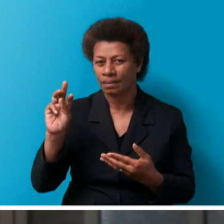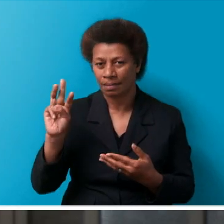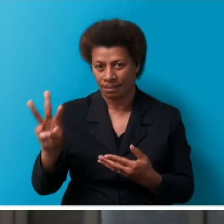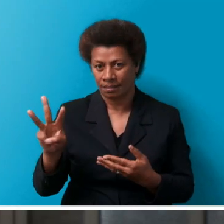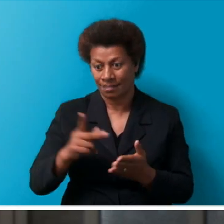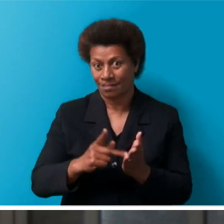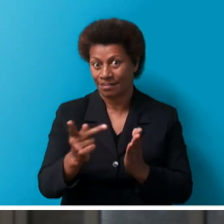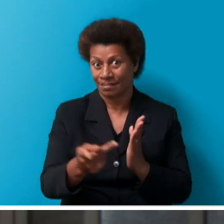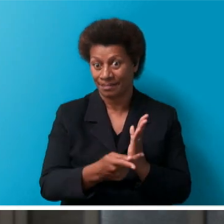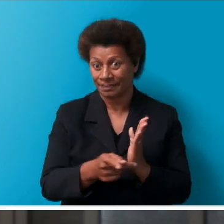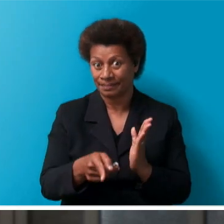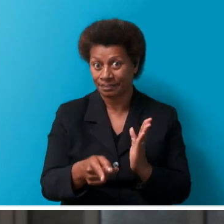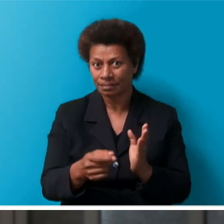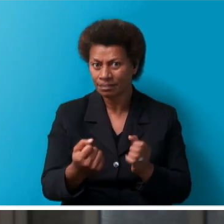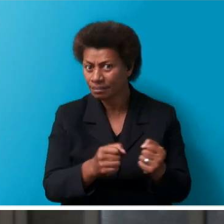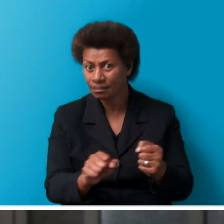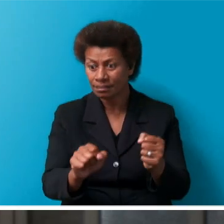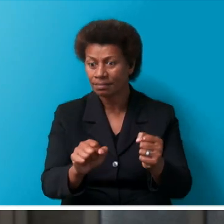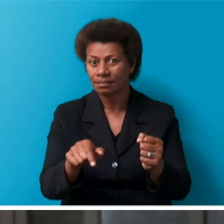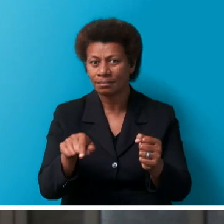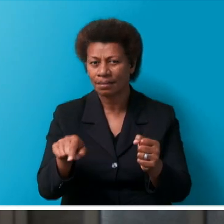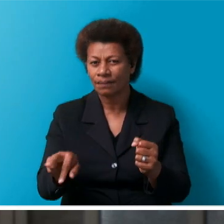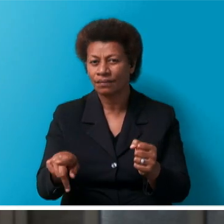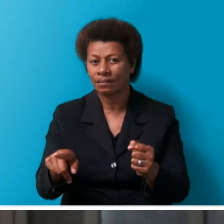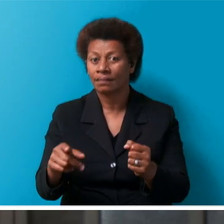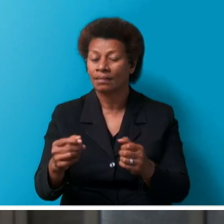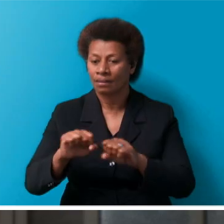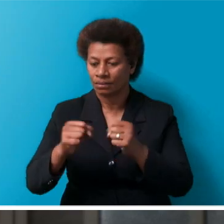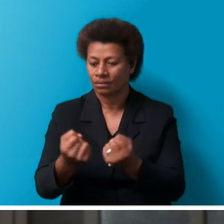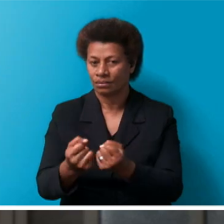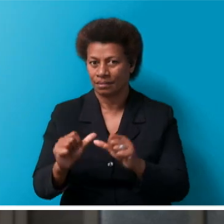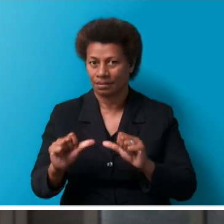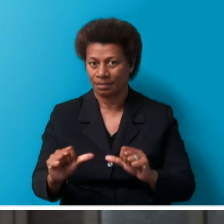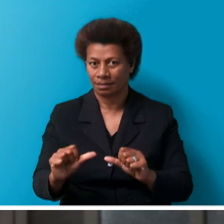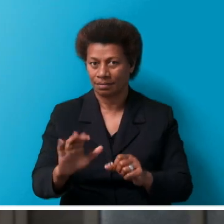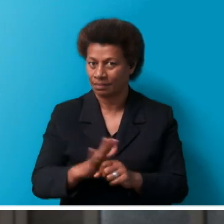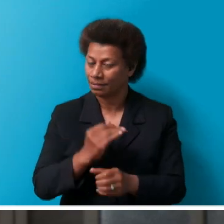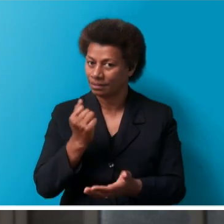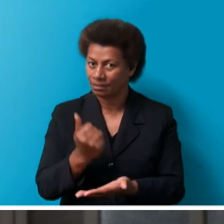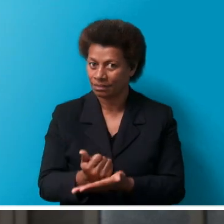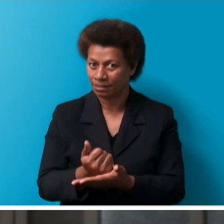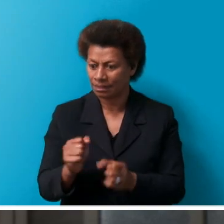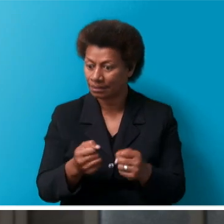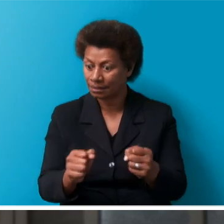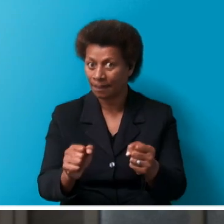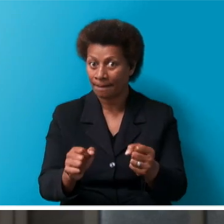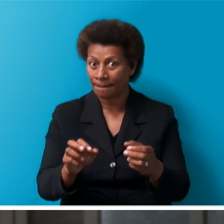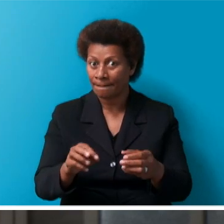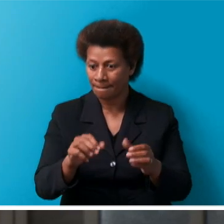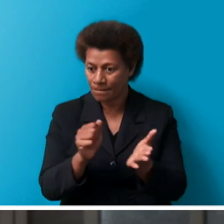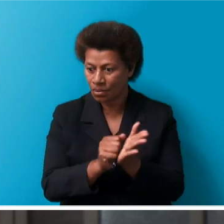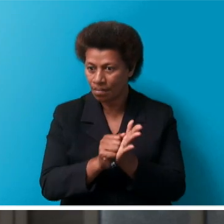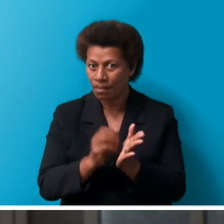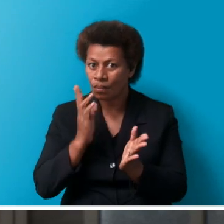This strategy reflects a proactive approach to social protection, ensuring that systems are in place to support those in need during times